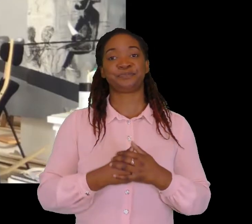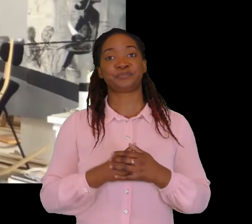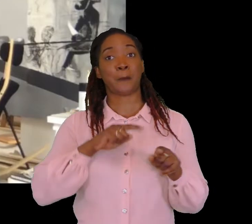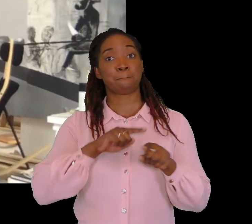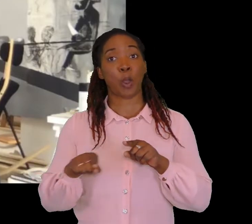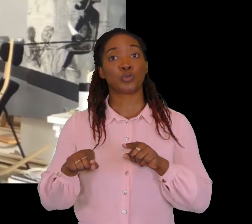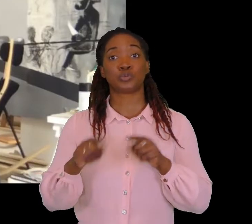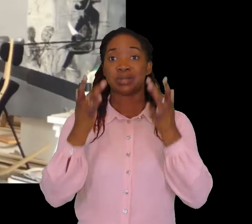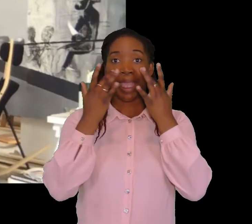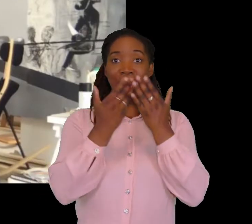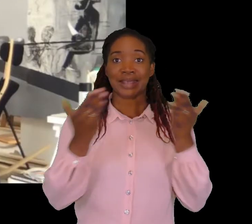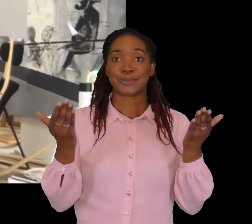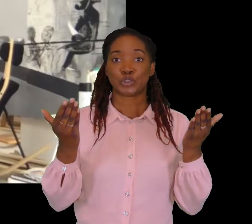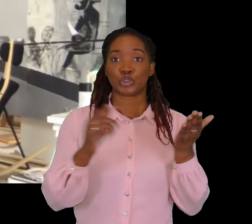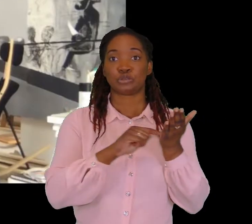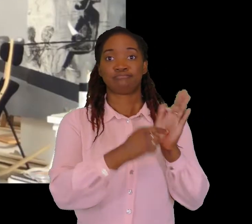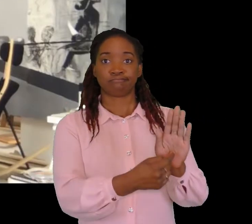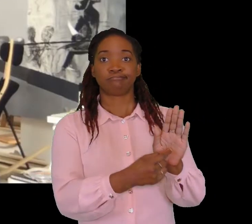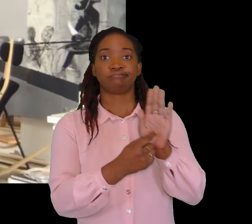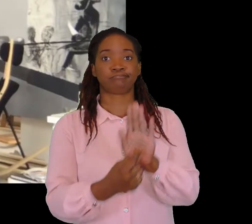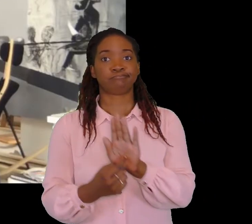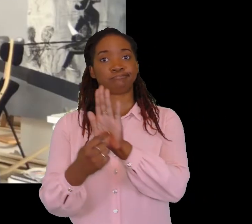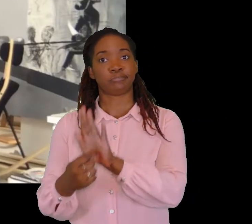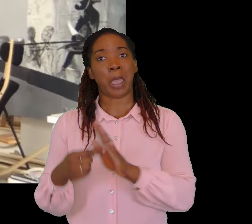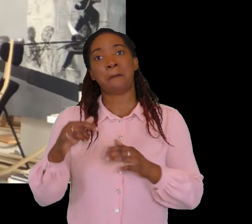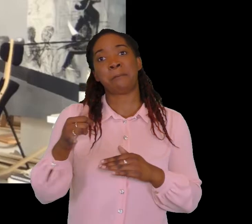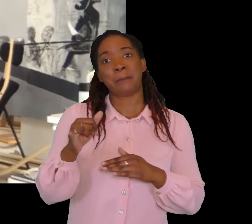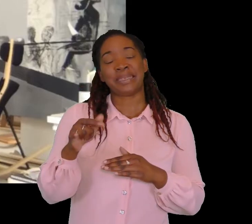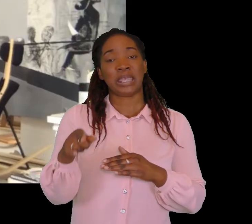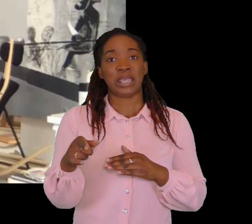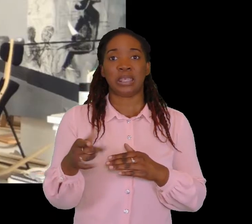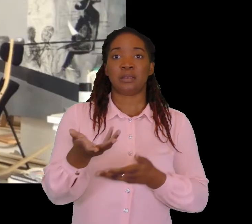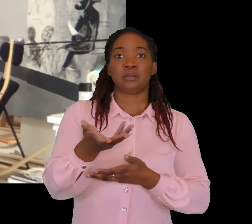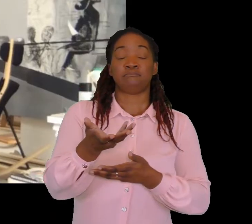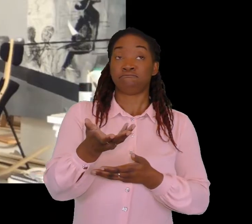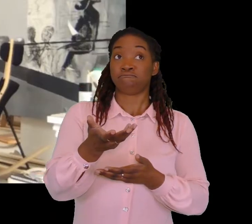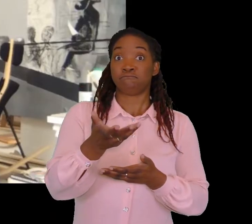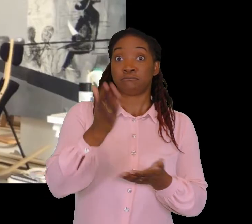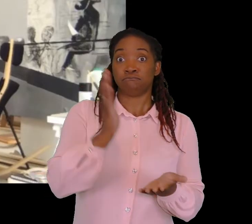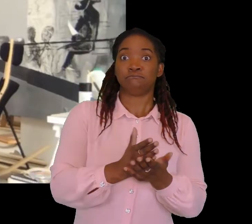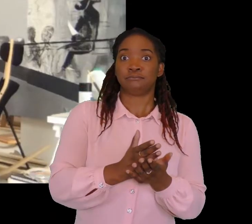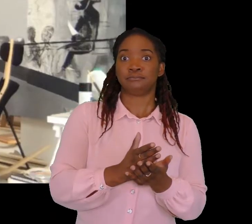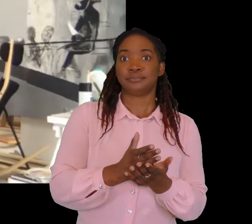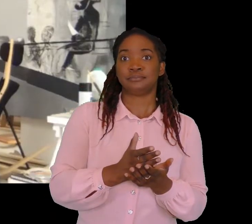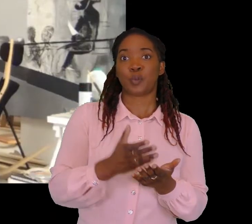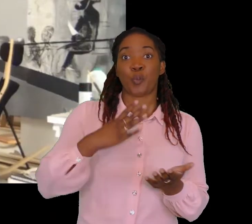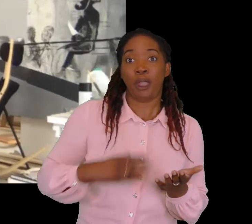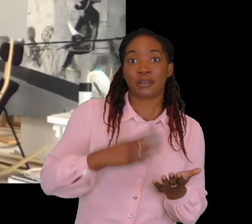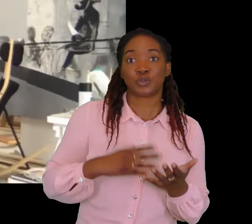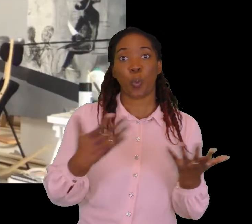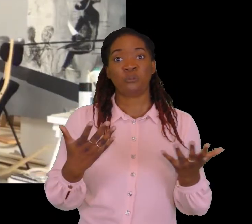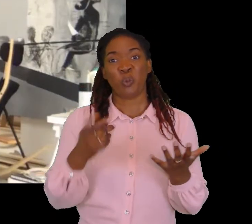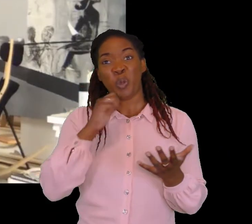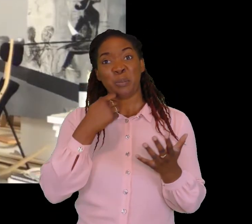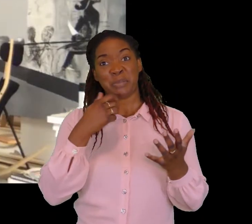exhibitions tend to be, which is maybe deliberate or coincidental, tend to be about the issues